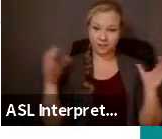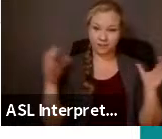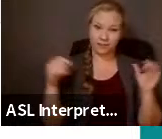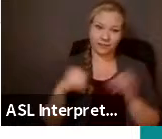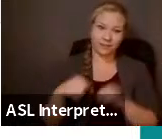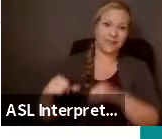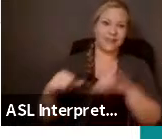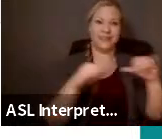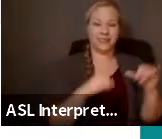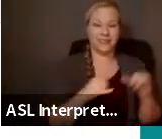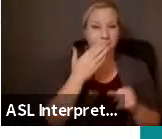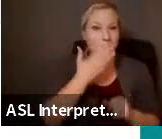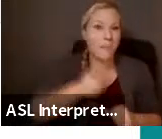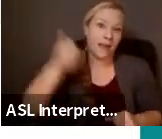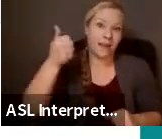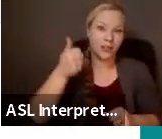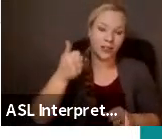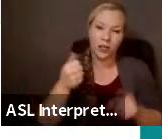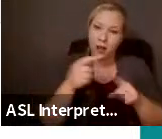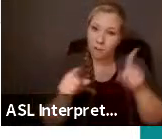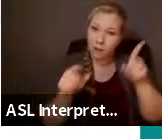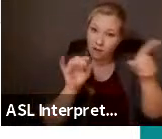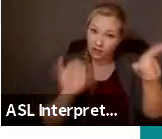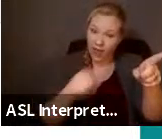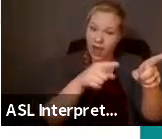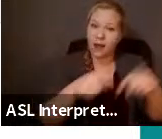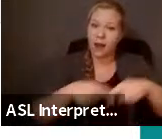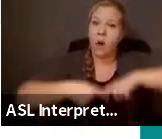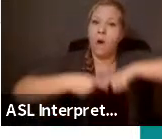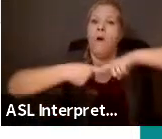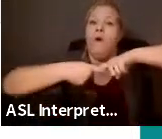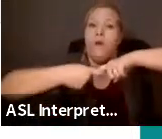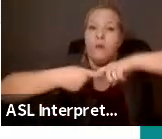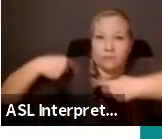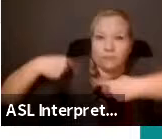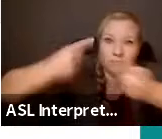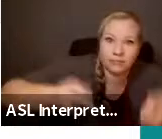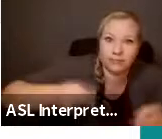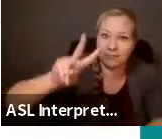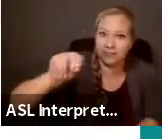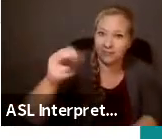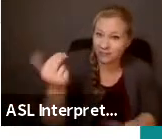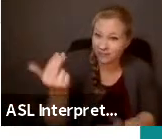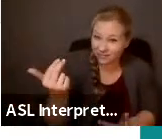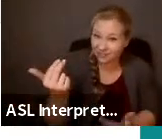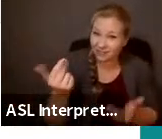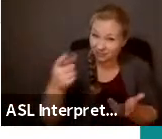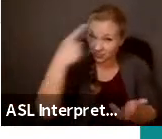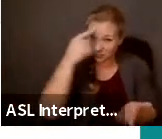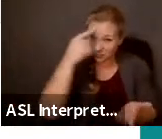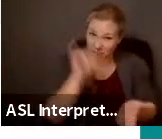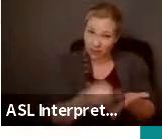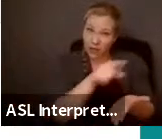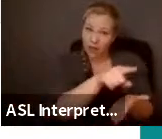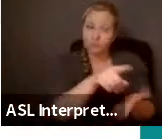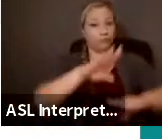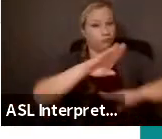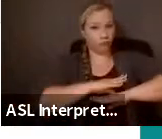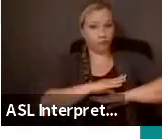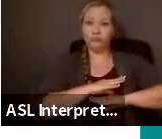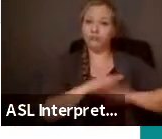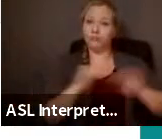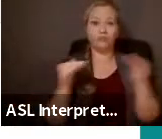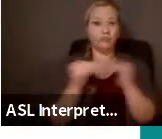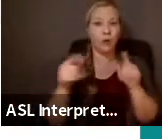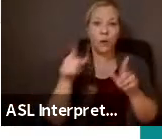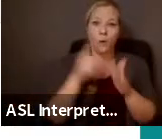it in 2013, as far as active transportation and this particular solution? I guess as we go through the options, it'd be interesting